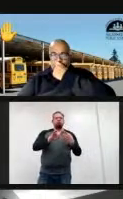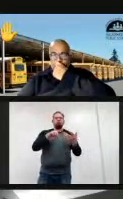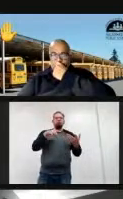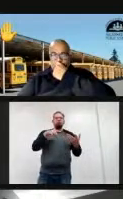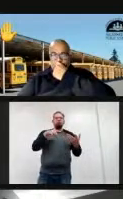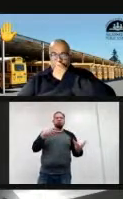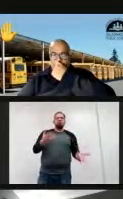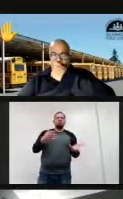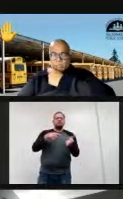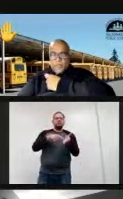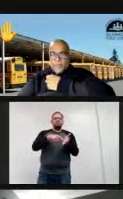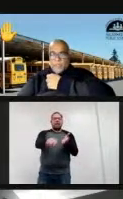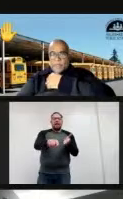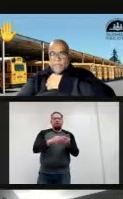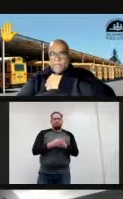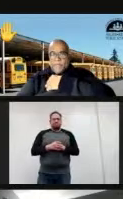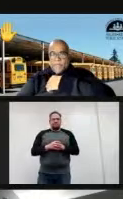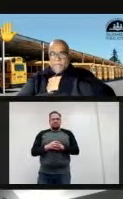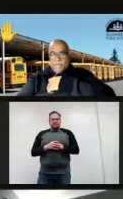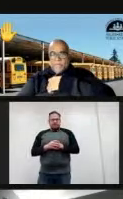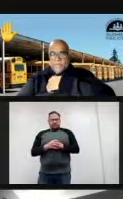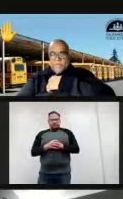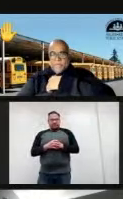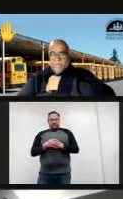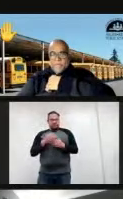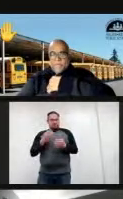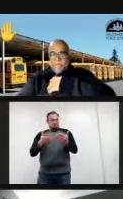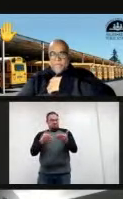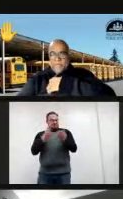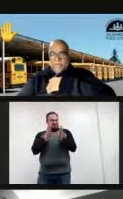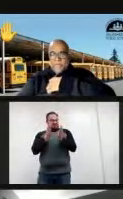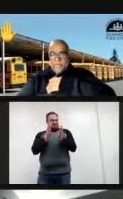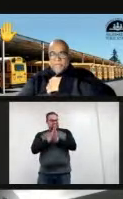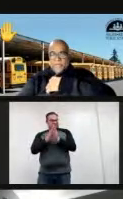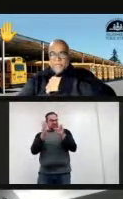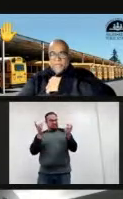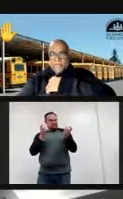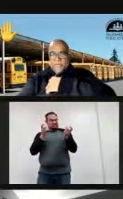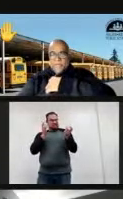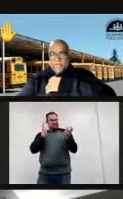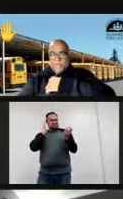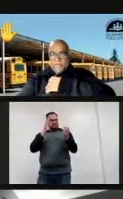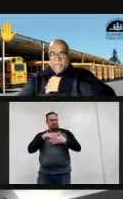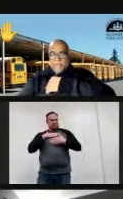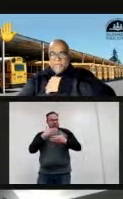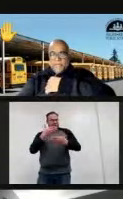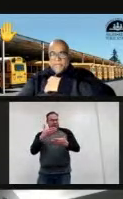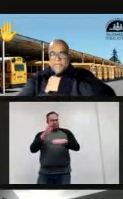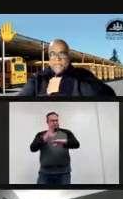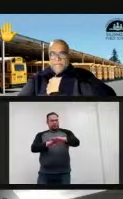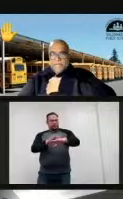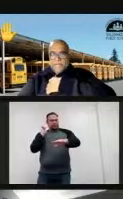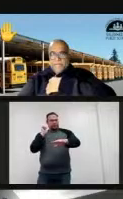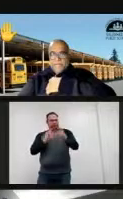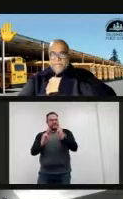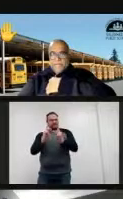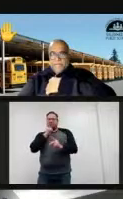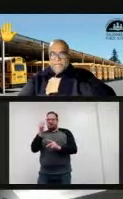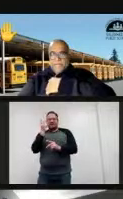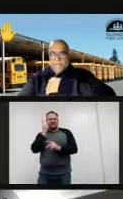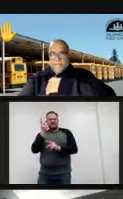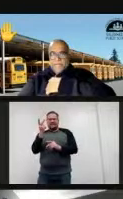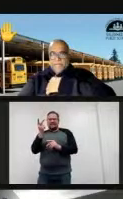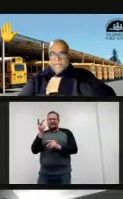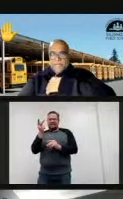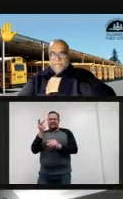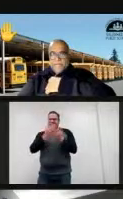to salary and compensation. I might ask the chair if you'll be willing to call on people because I don't see hands. I only see one person